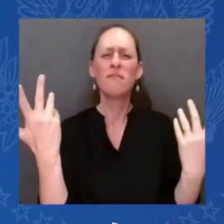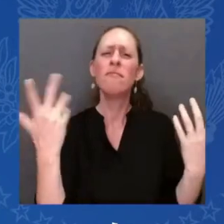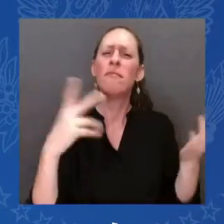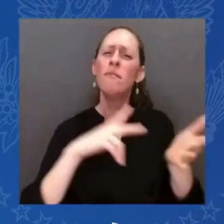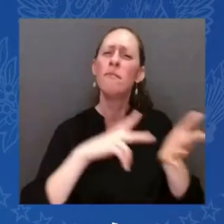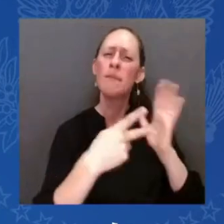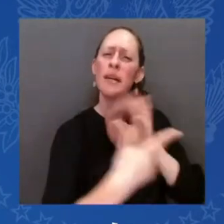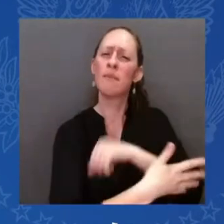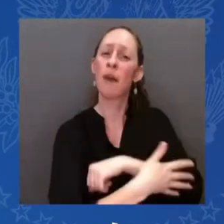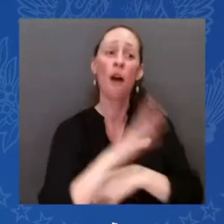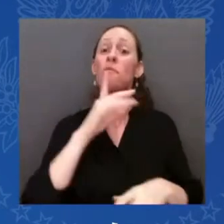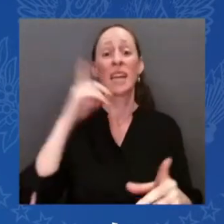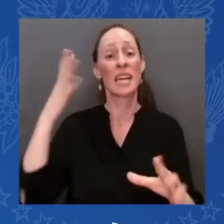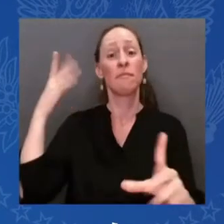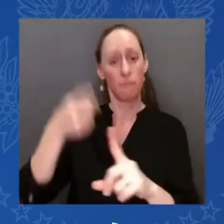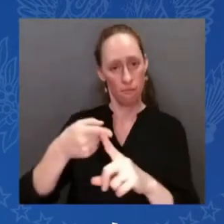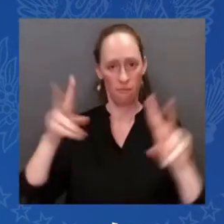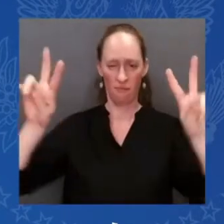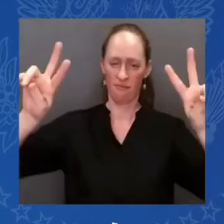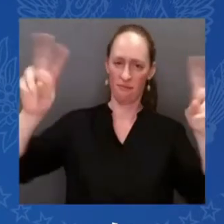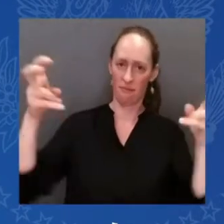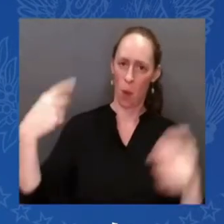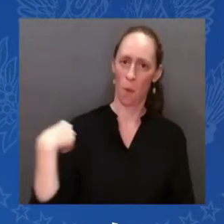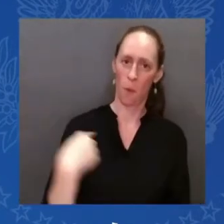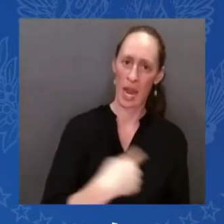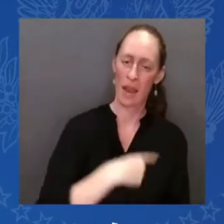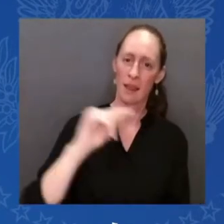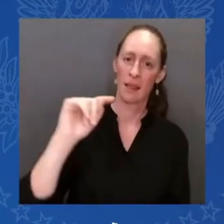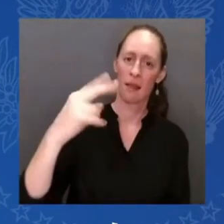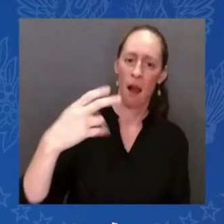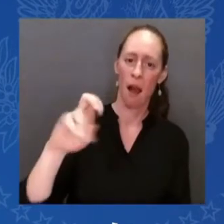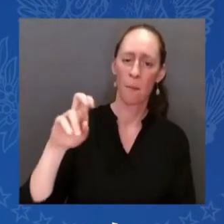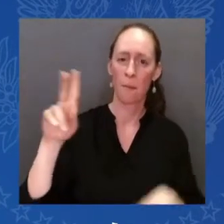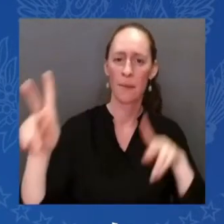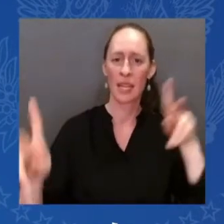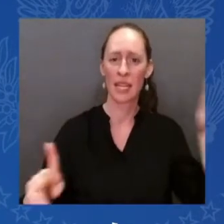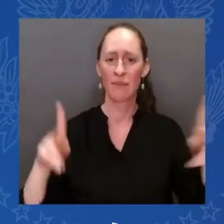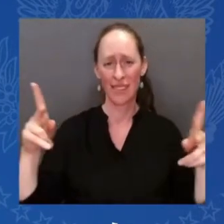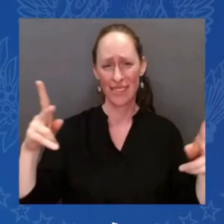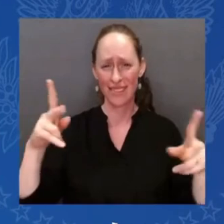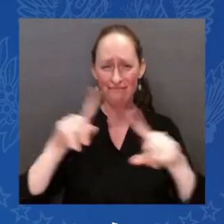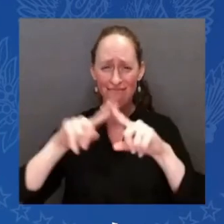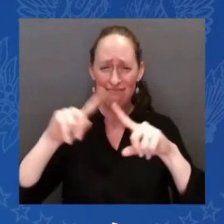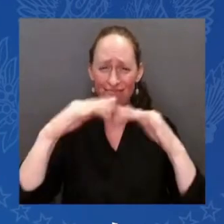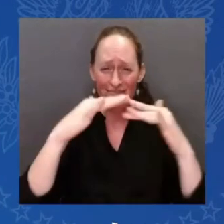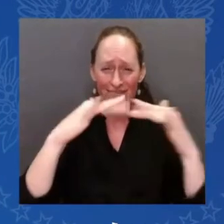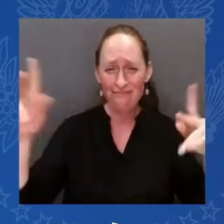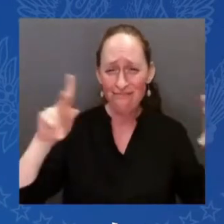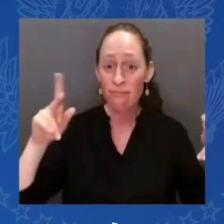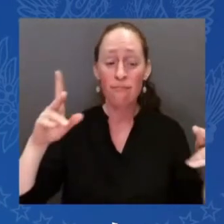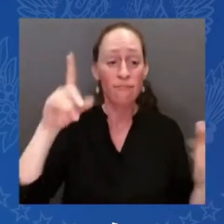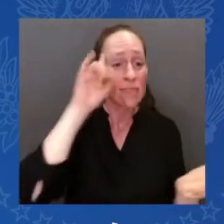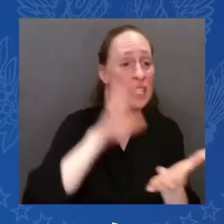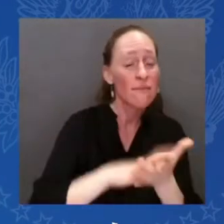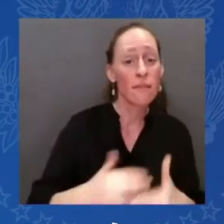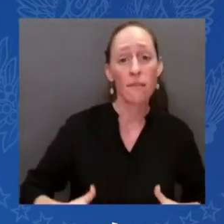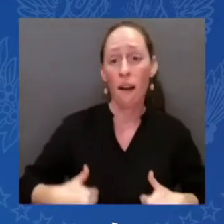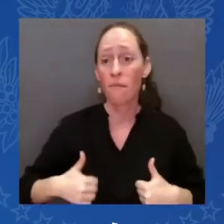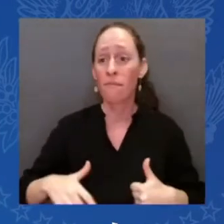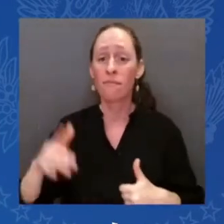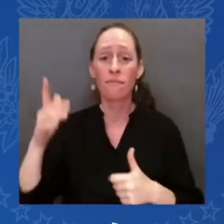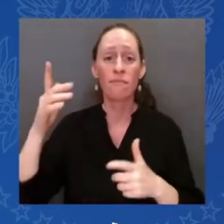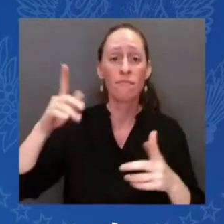each of us makes our nation and remakes it, in big ways and small ones. When we create